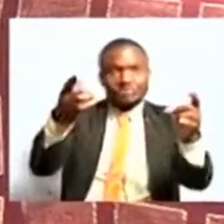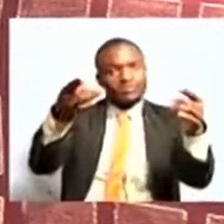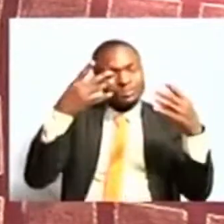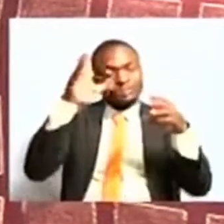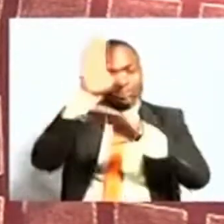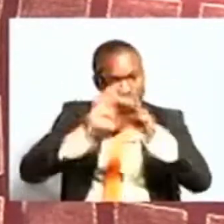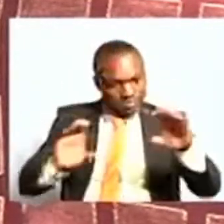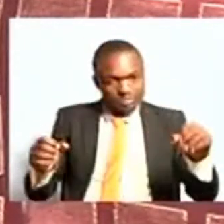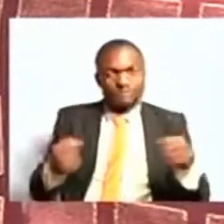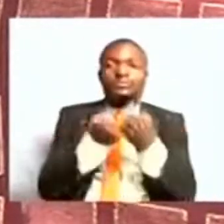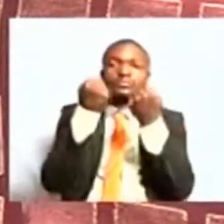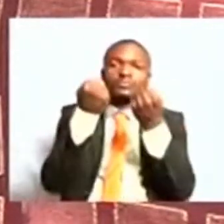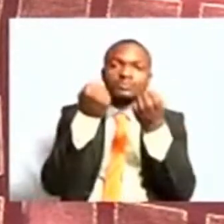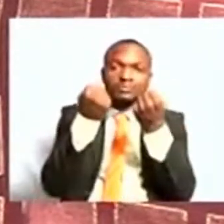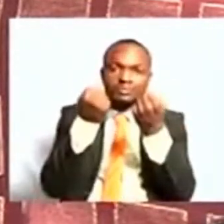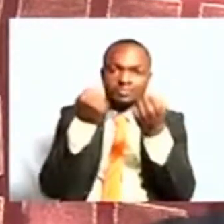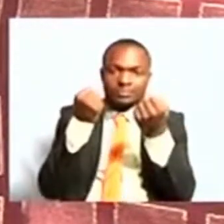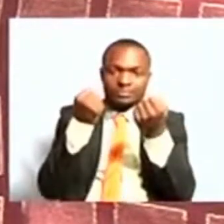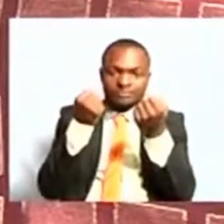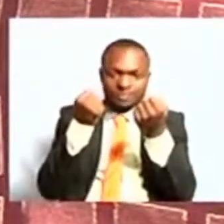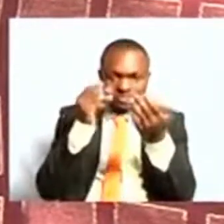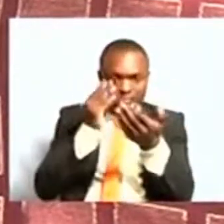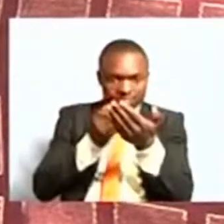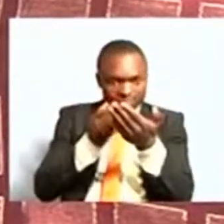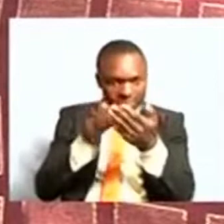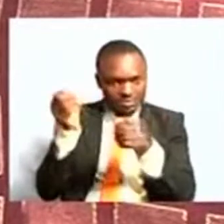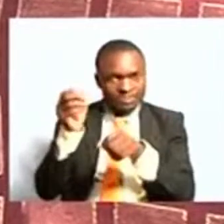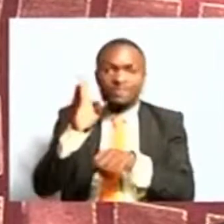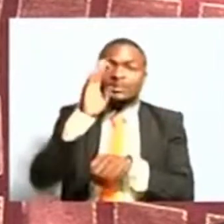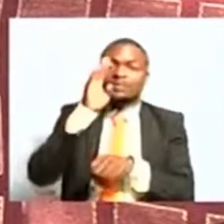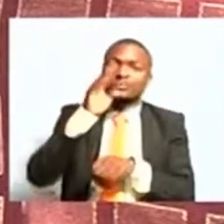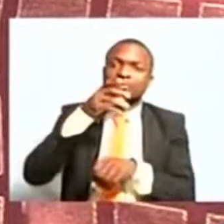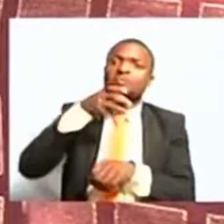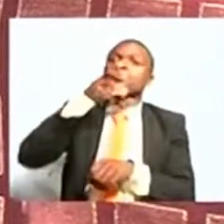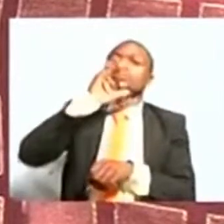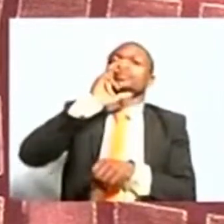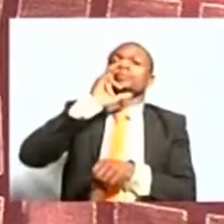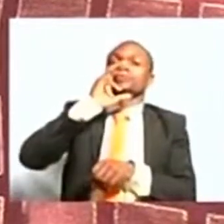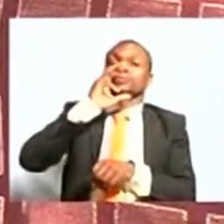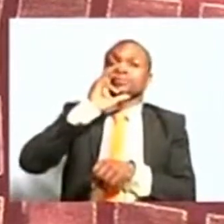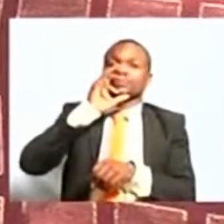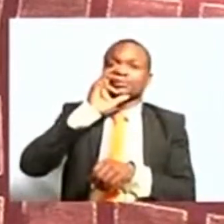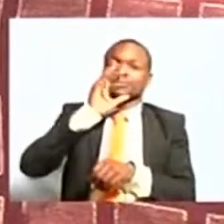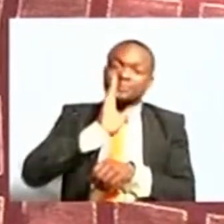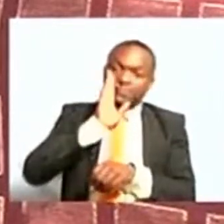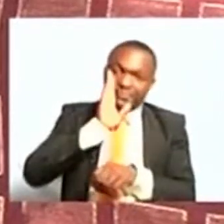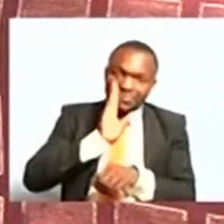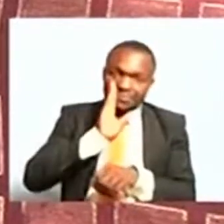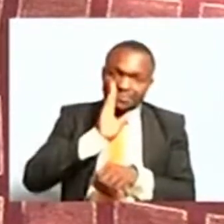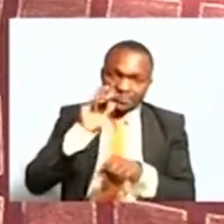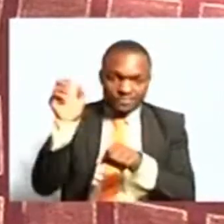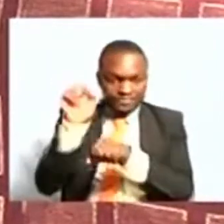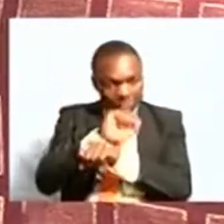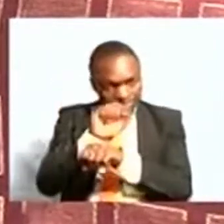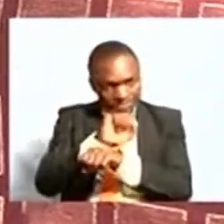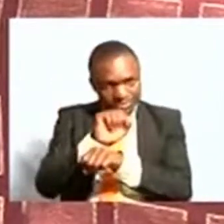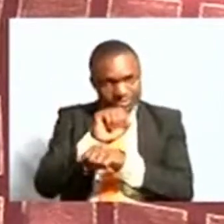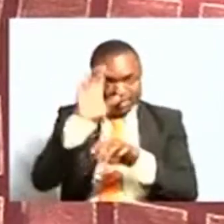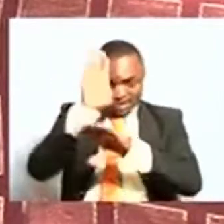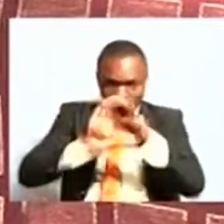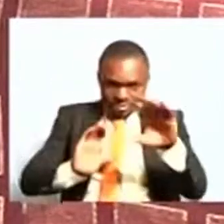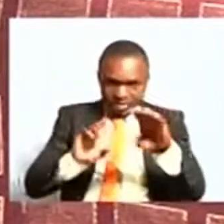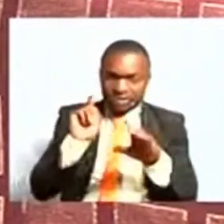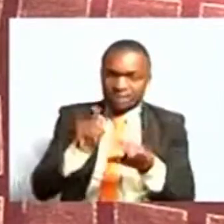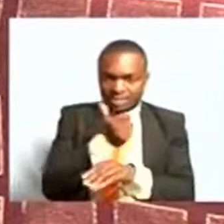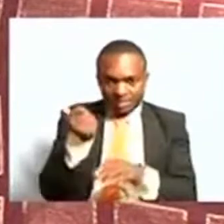accident. And the drink and driving can also make you cause other accidents, not just by